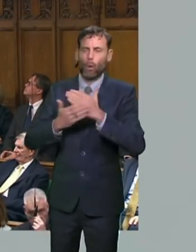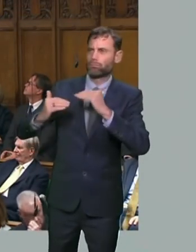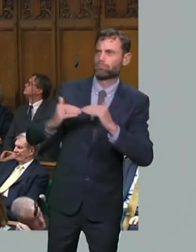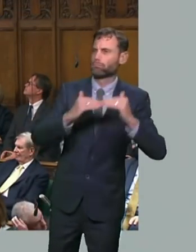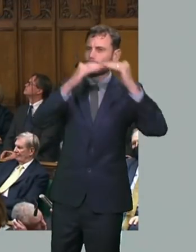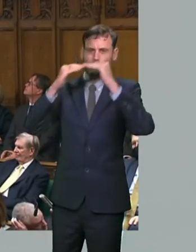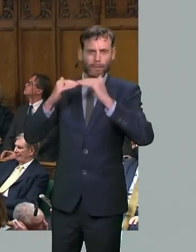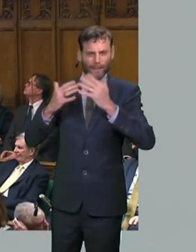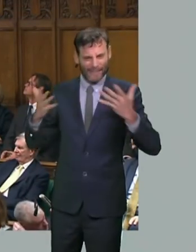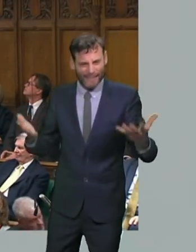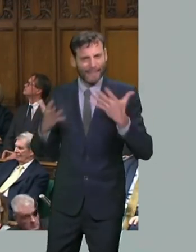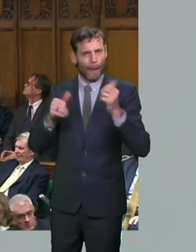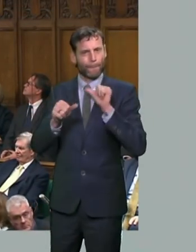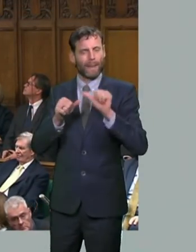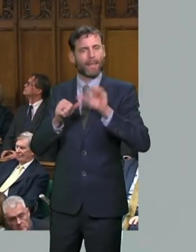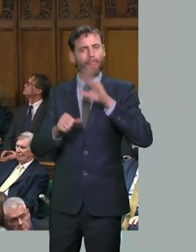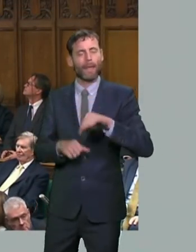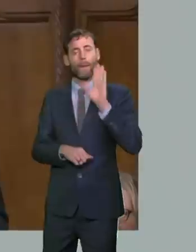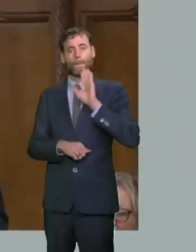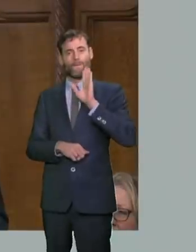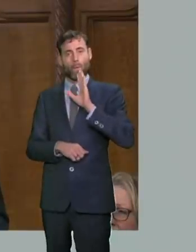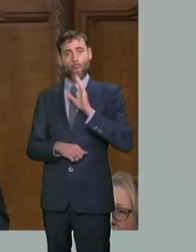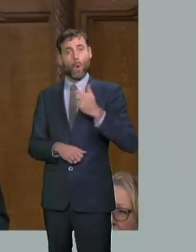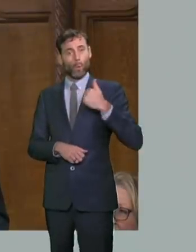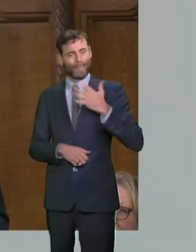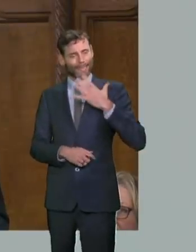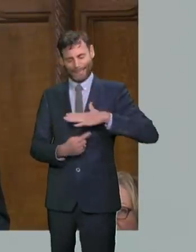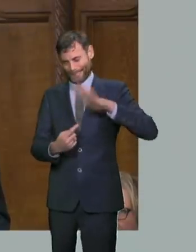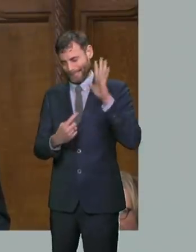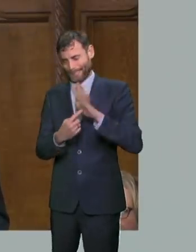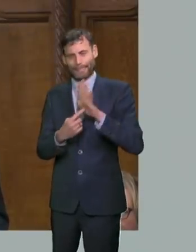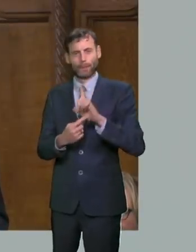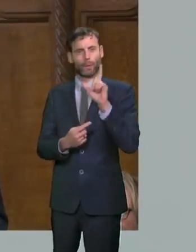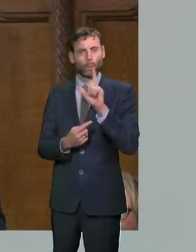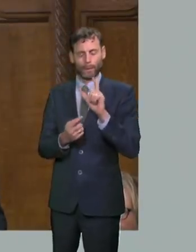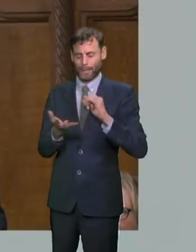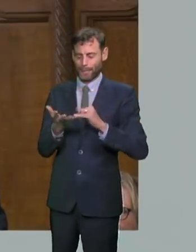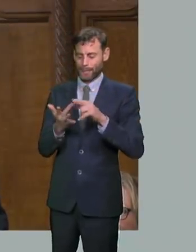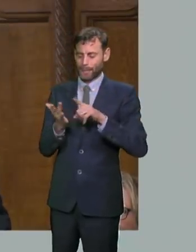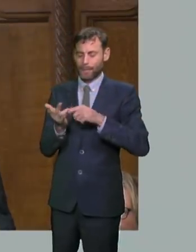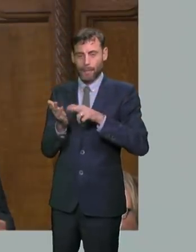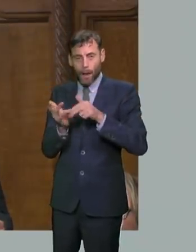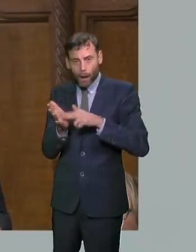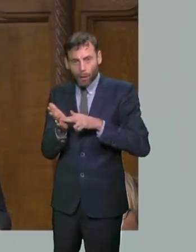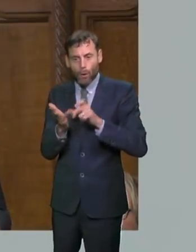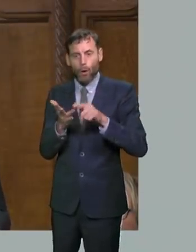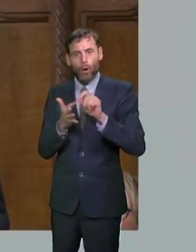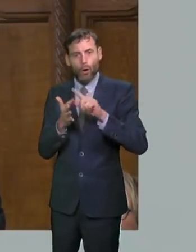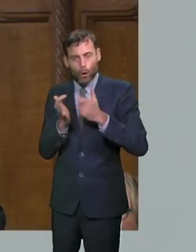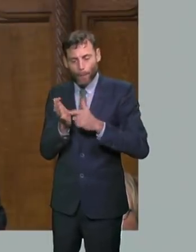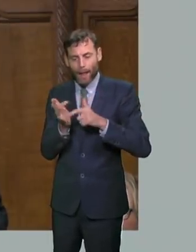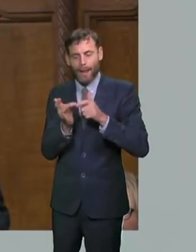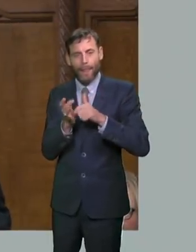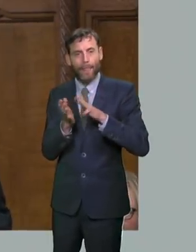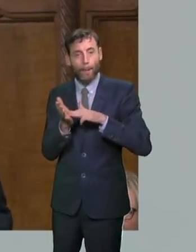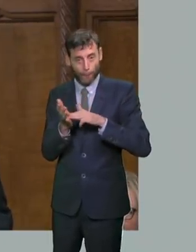massive increase in the supply of critical tech minerals like silicon, copper and lithium.